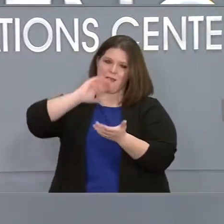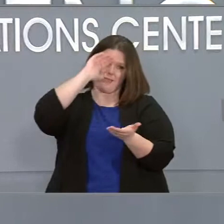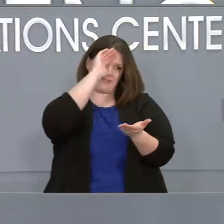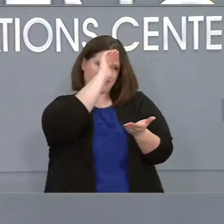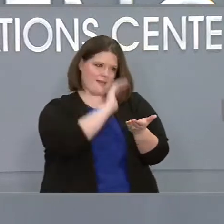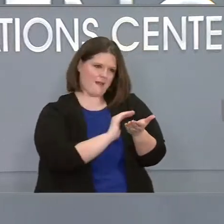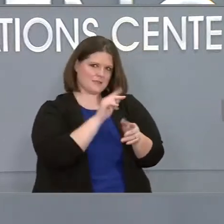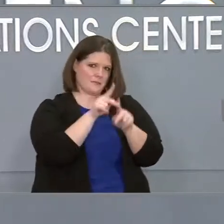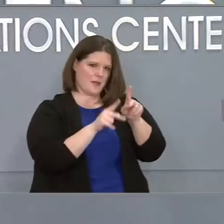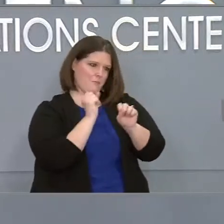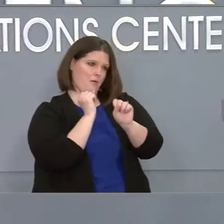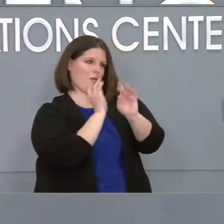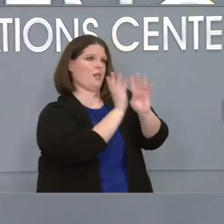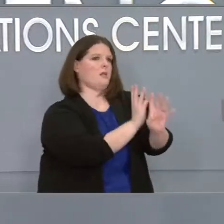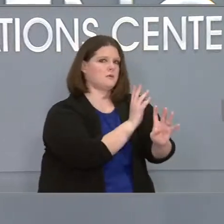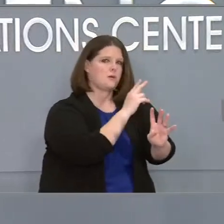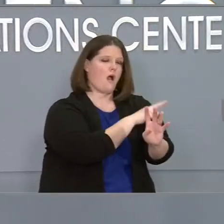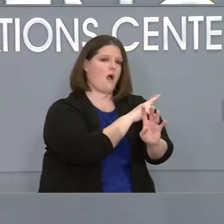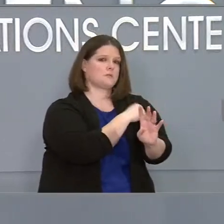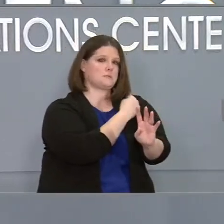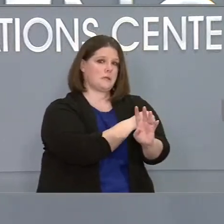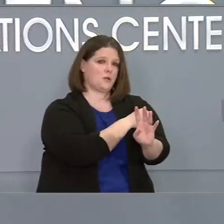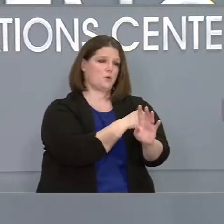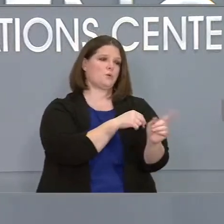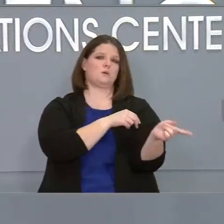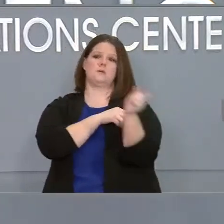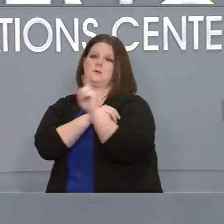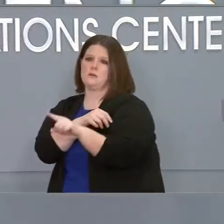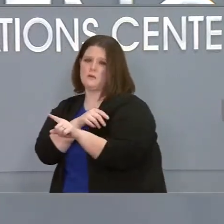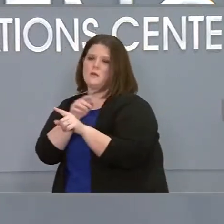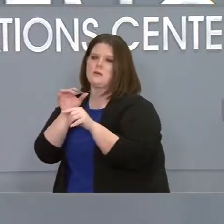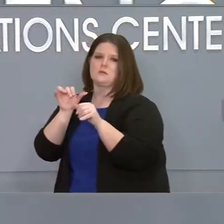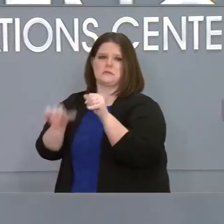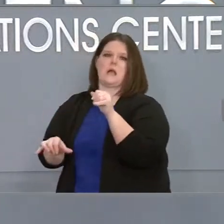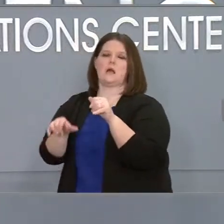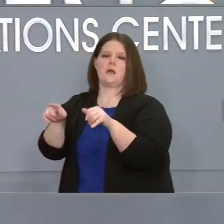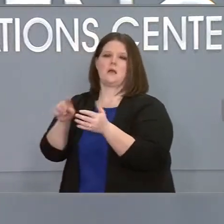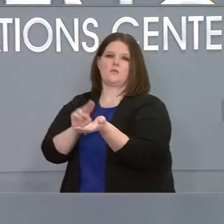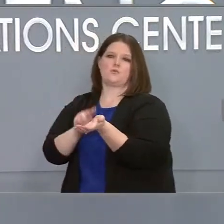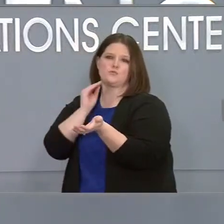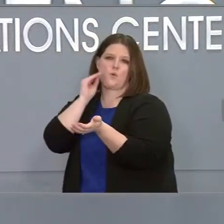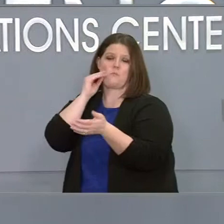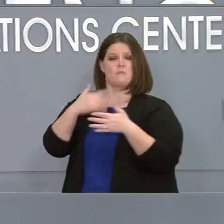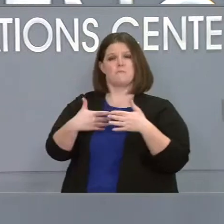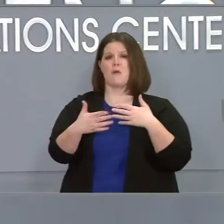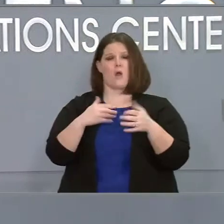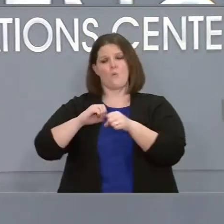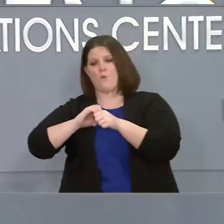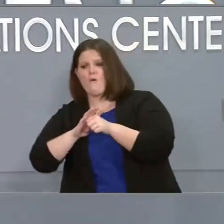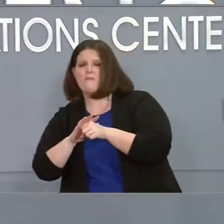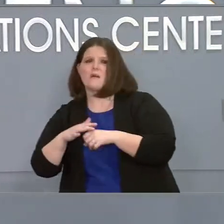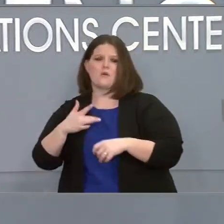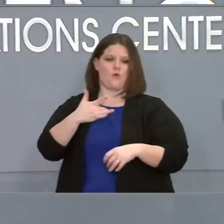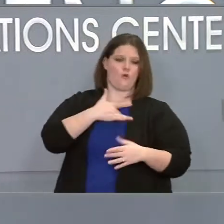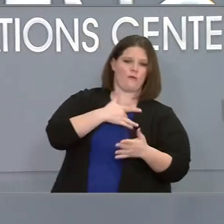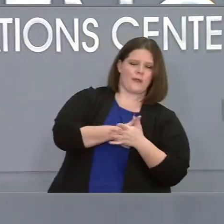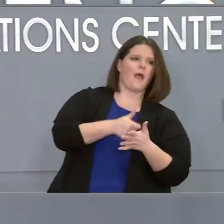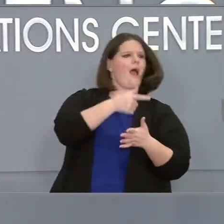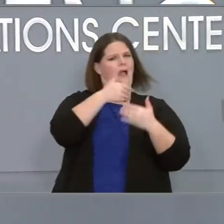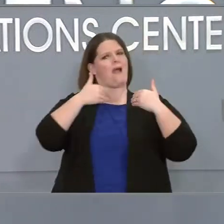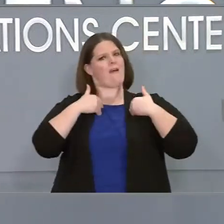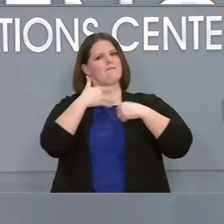focus on the really sick folks and can care for those, whether they have COVID or a heart attack. So that is work that we have been doing for a